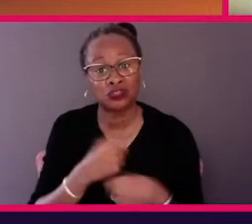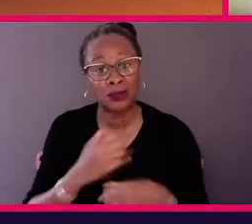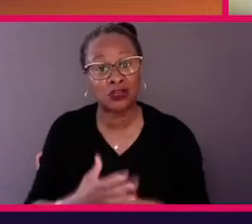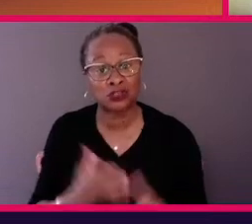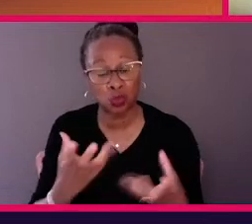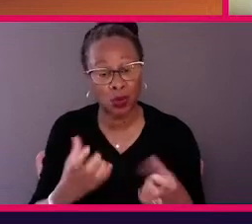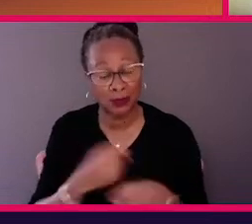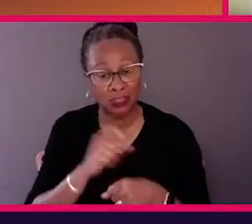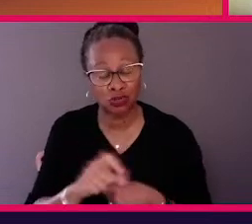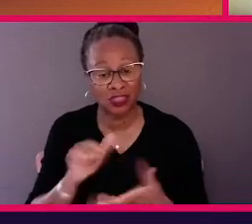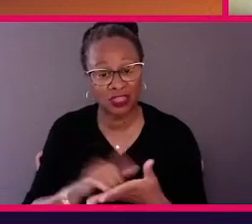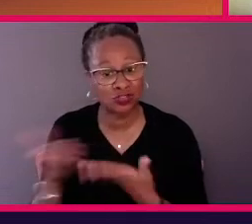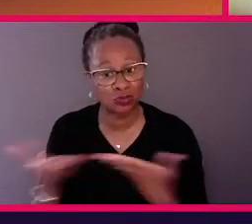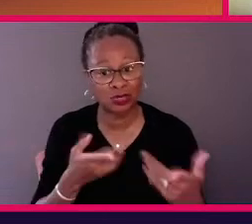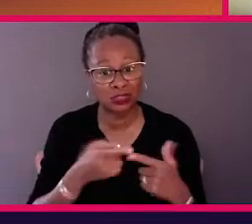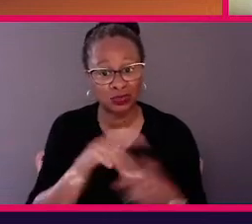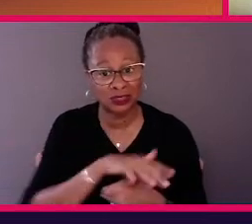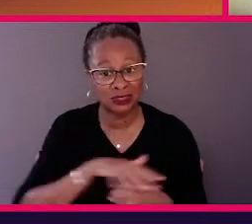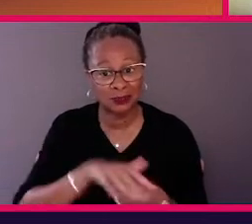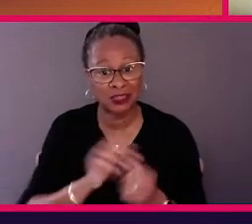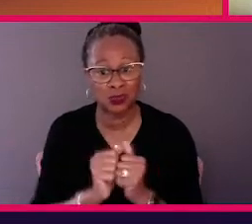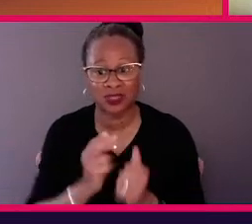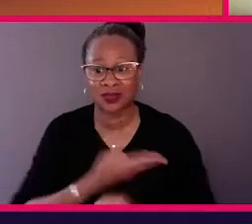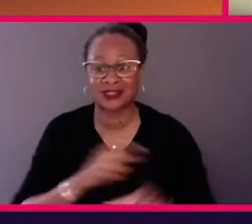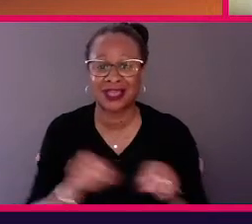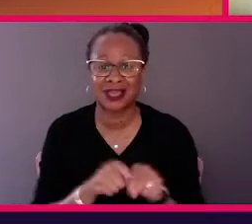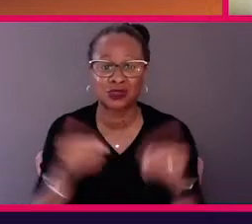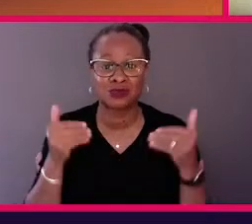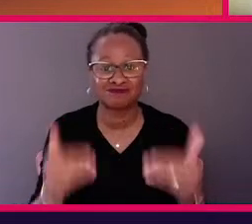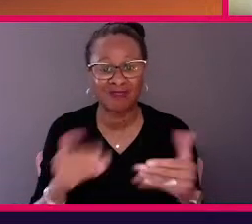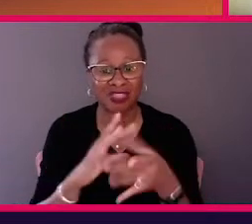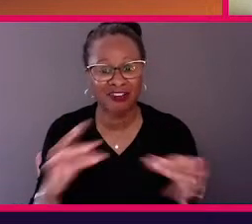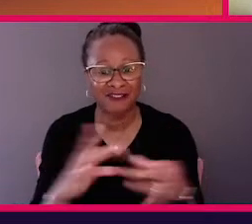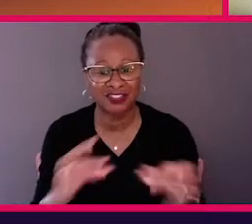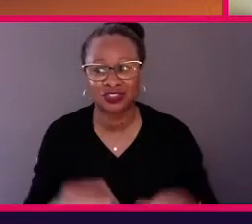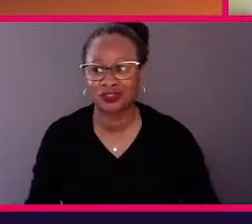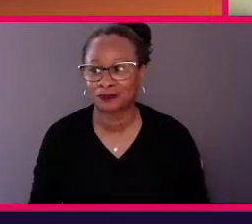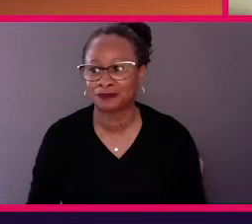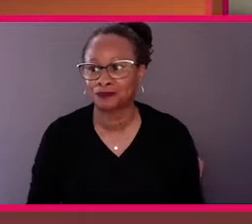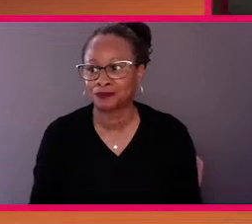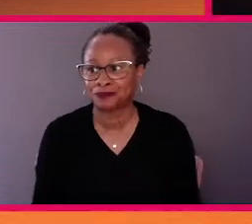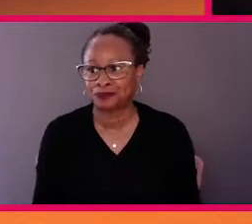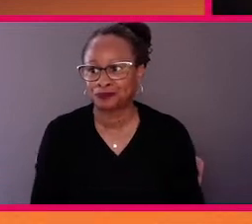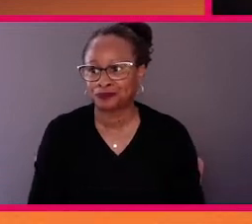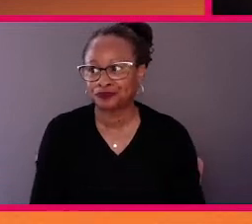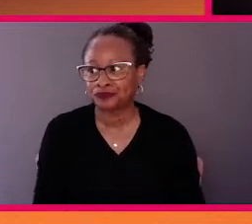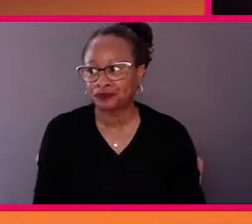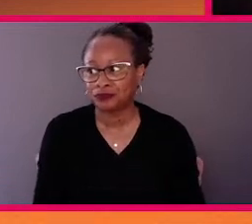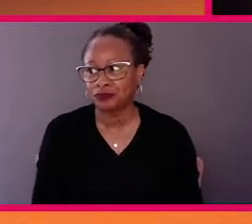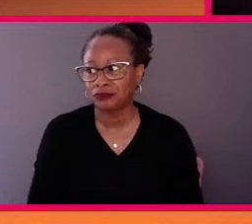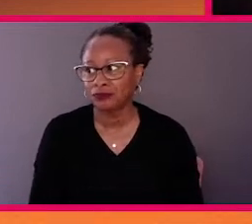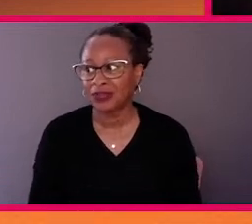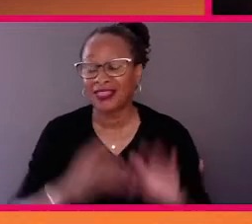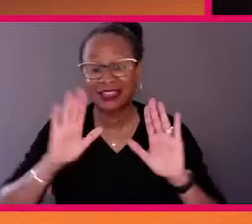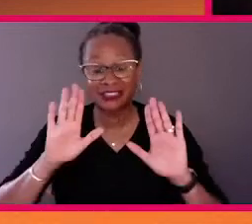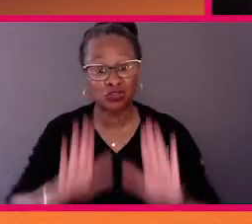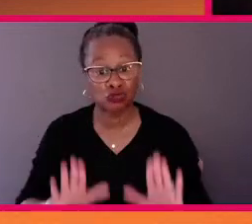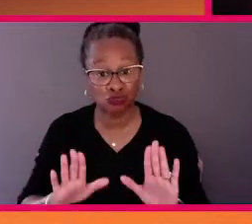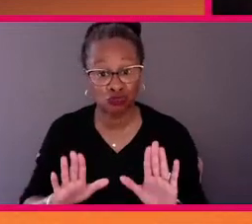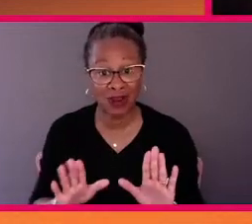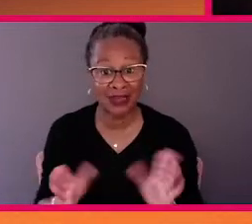bringing here into the space with us as we move through this conversation? Yeah, that's a great question. My name is Dustin